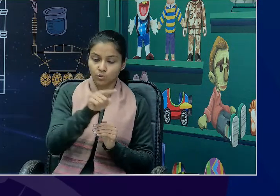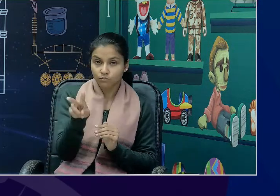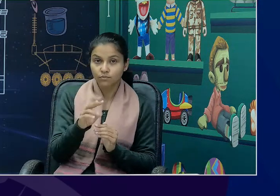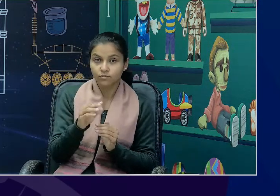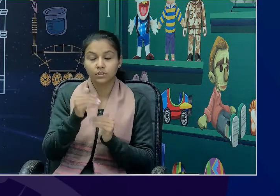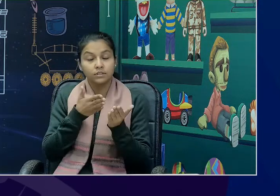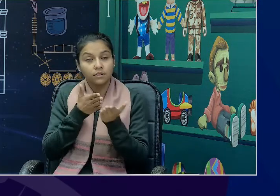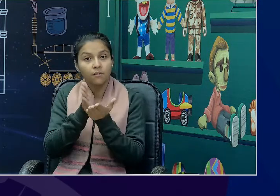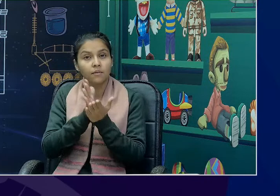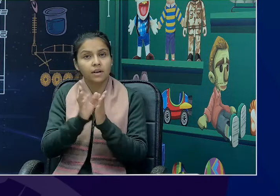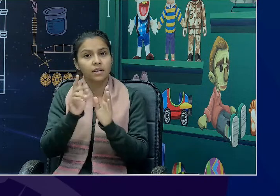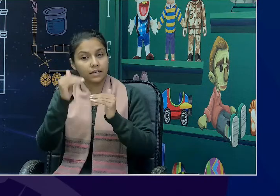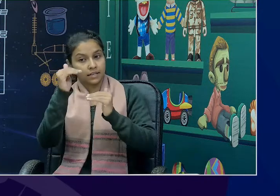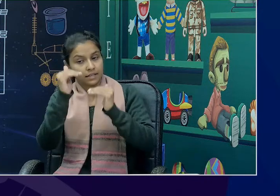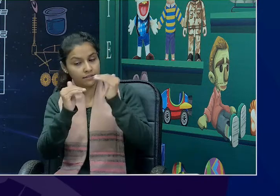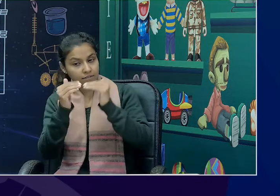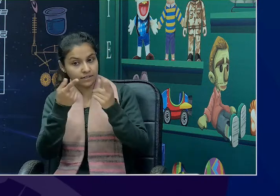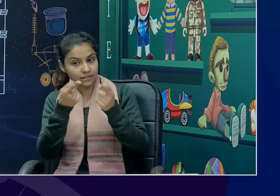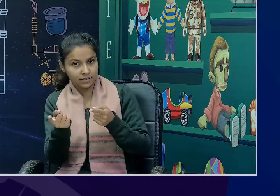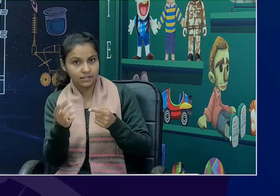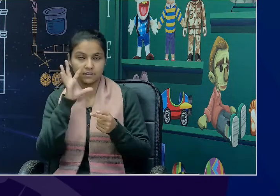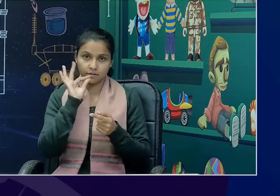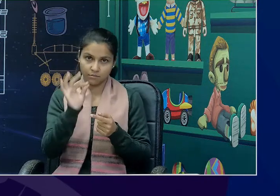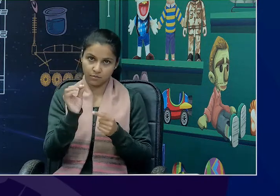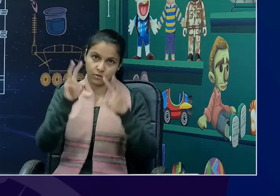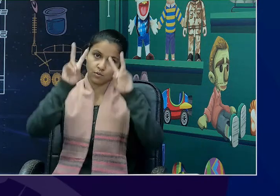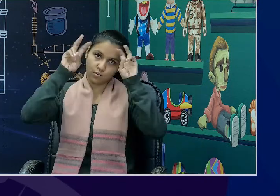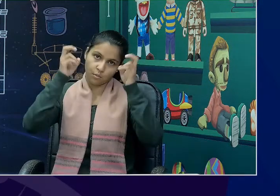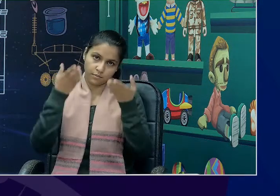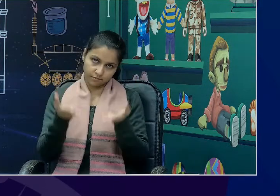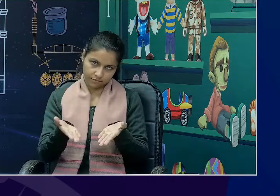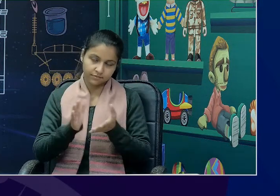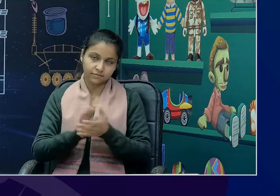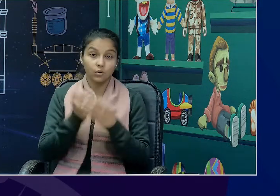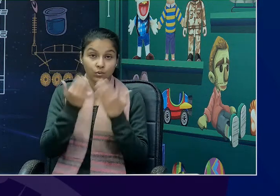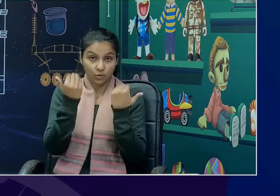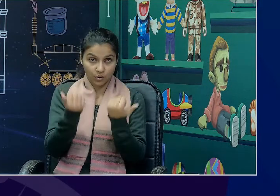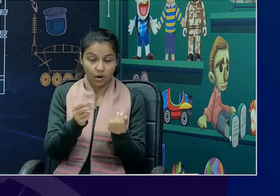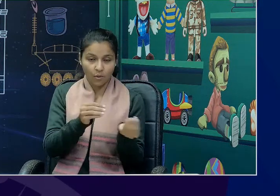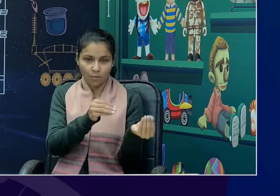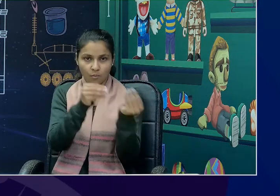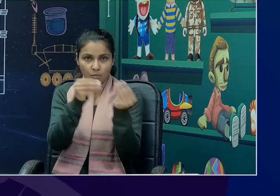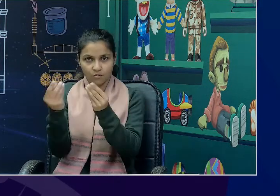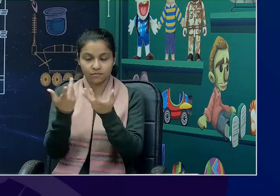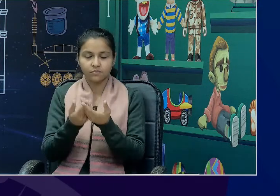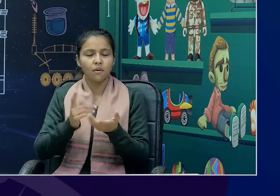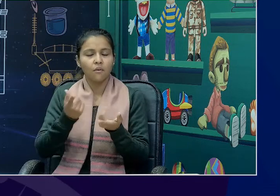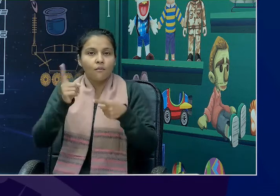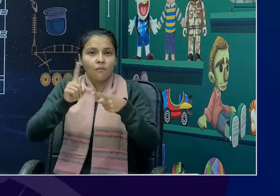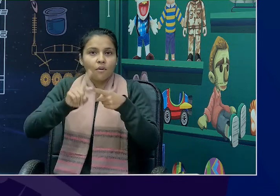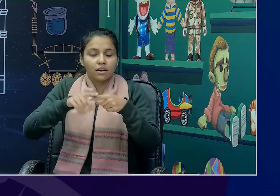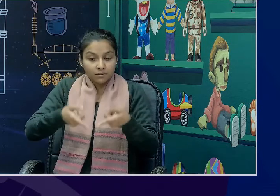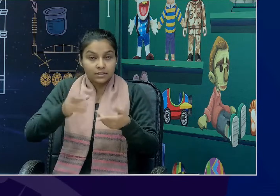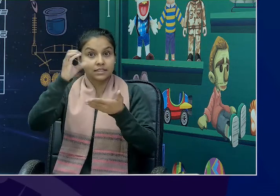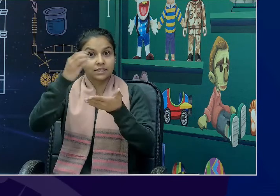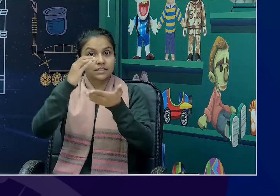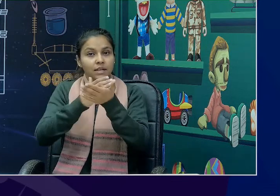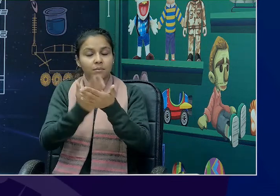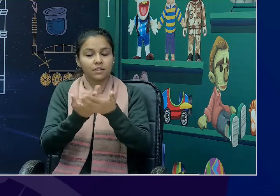we can differentiate between this important topic. So now moving on, what happens in the chapter is